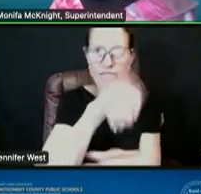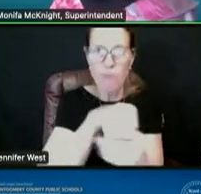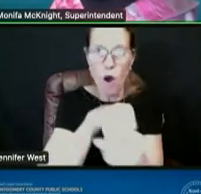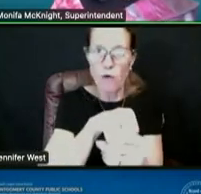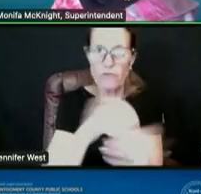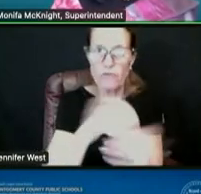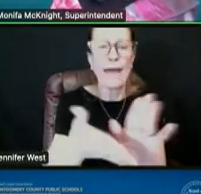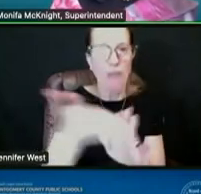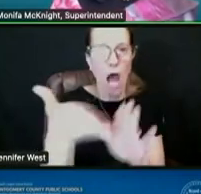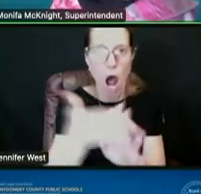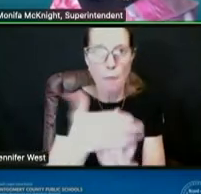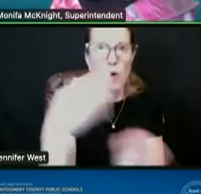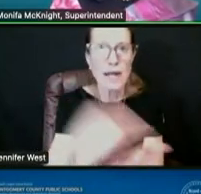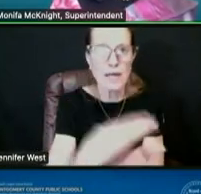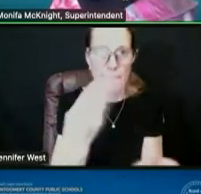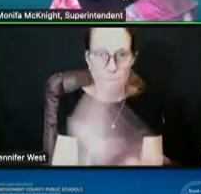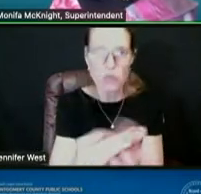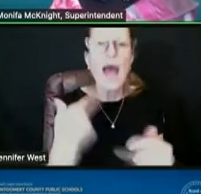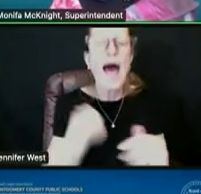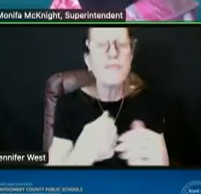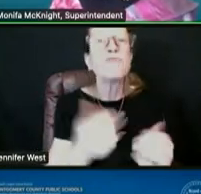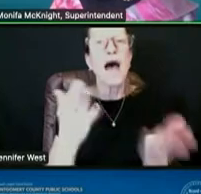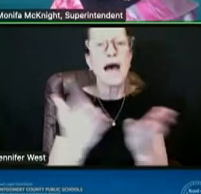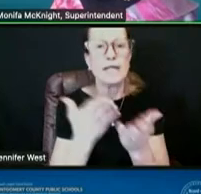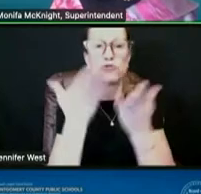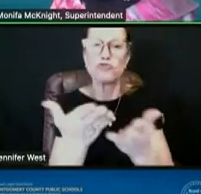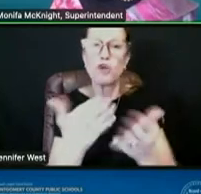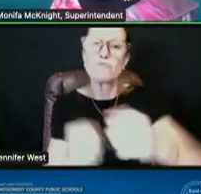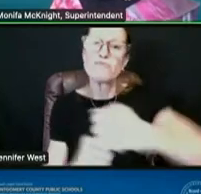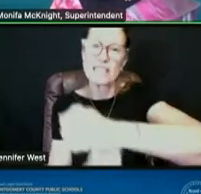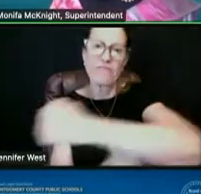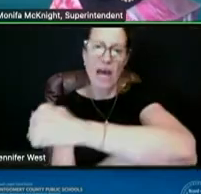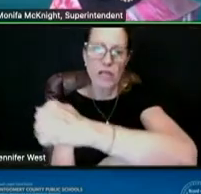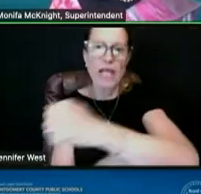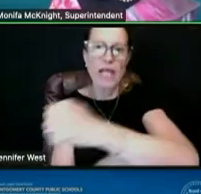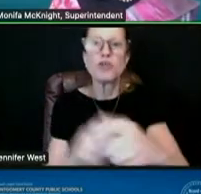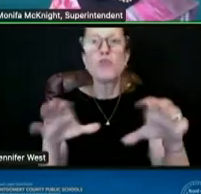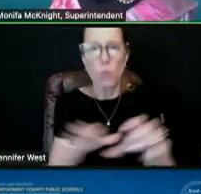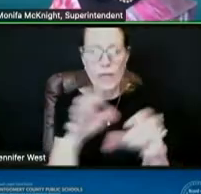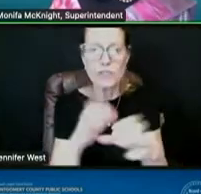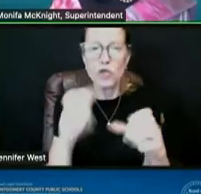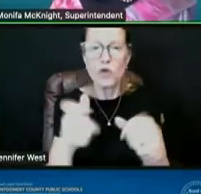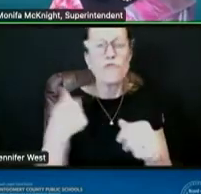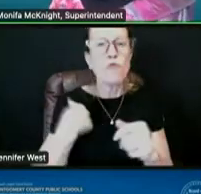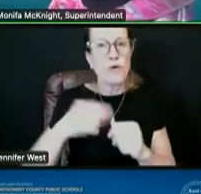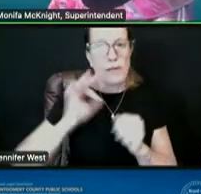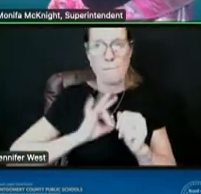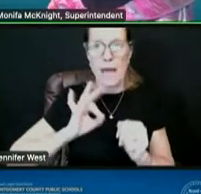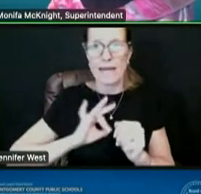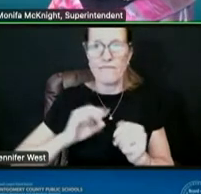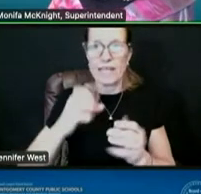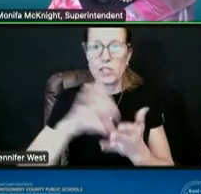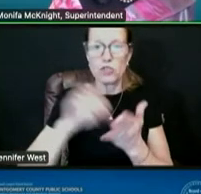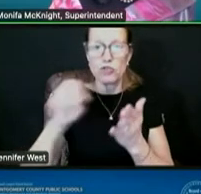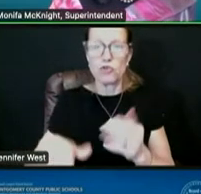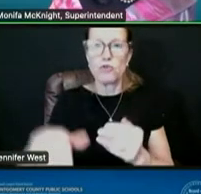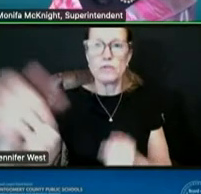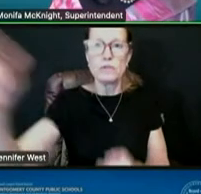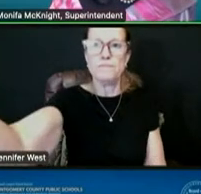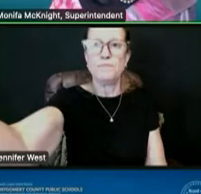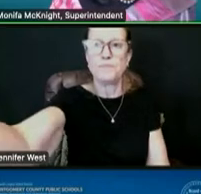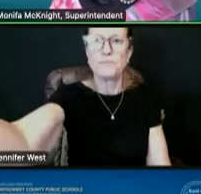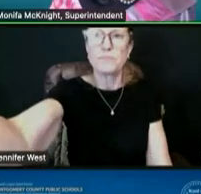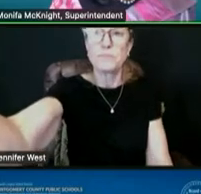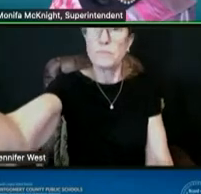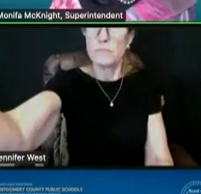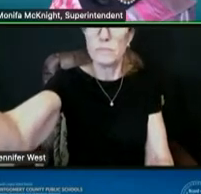for us to do the work that we need to do for and on behalf of our students. Next slide, please. And so now I'm going to talk a